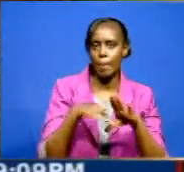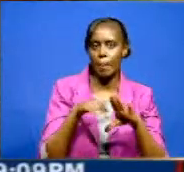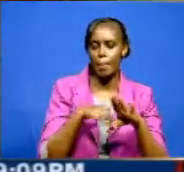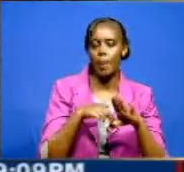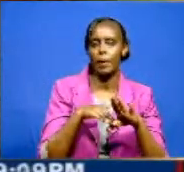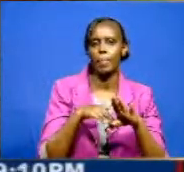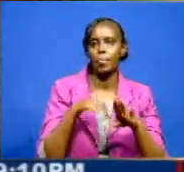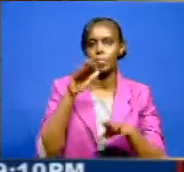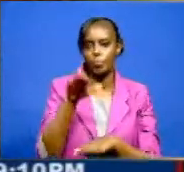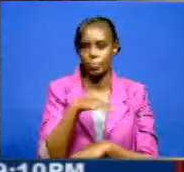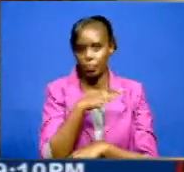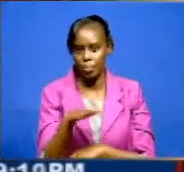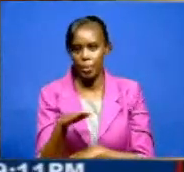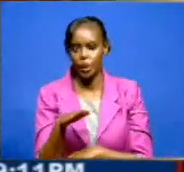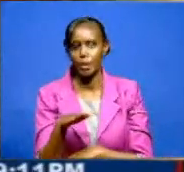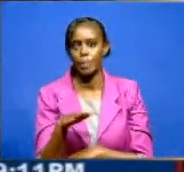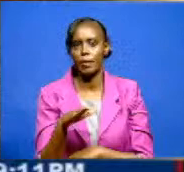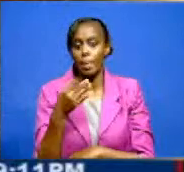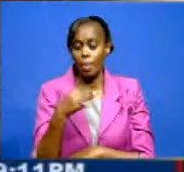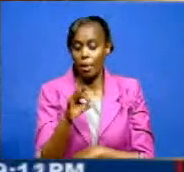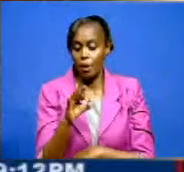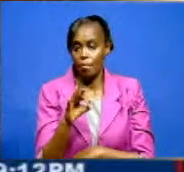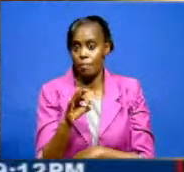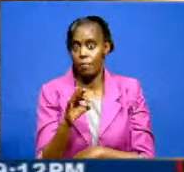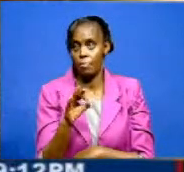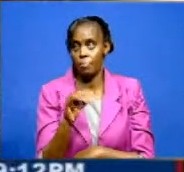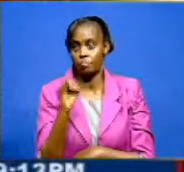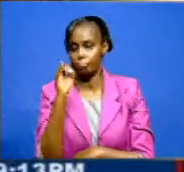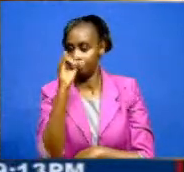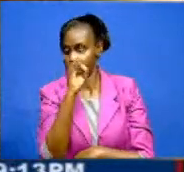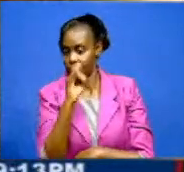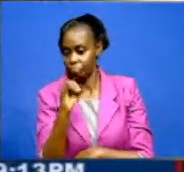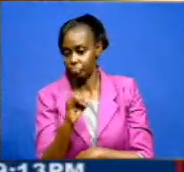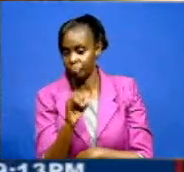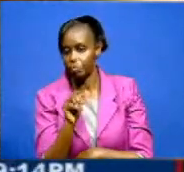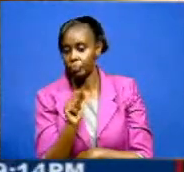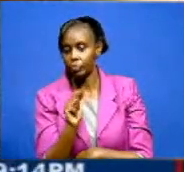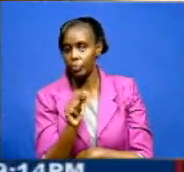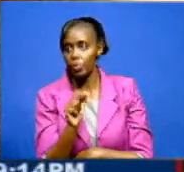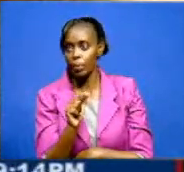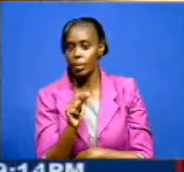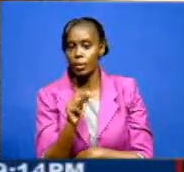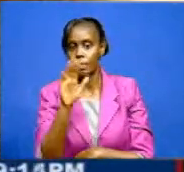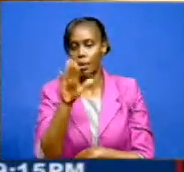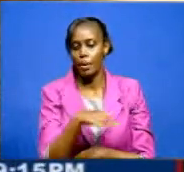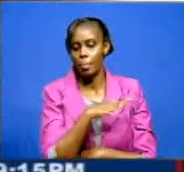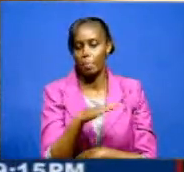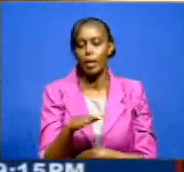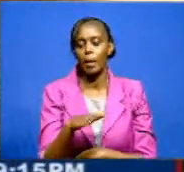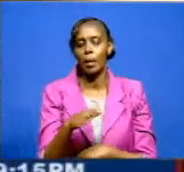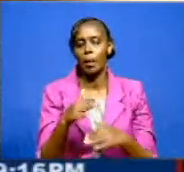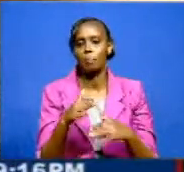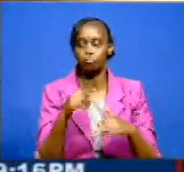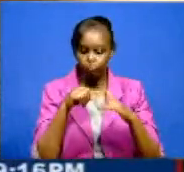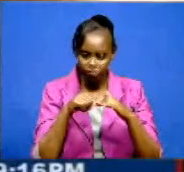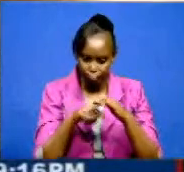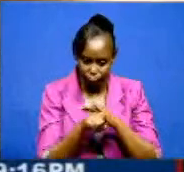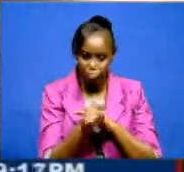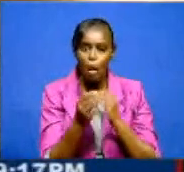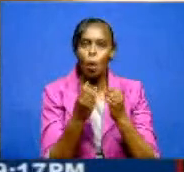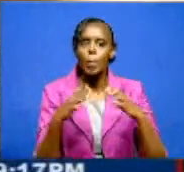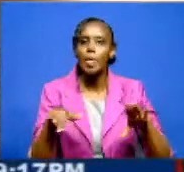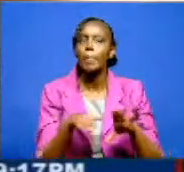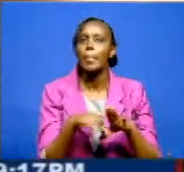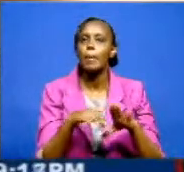parliament. Because, Mr. Speaker, if the design of this chamber was to accommodate 67, and out of